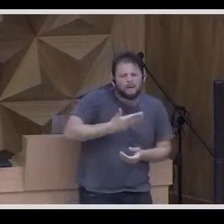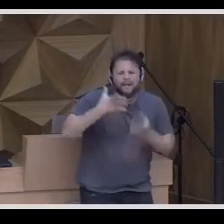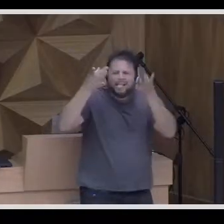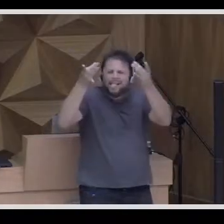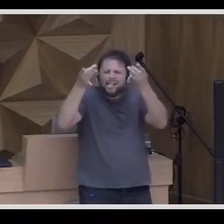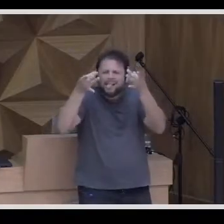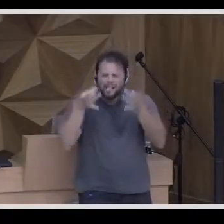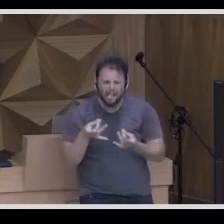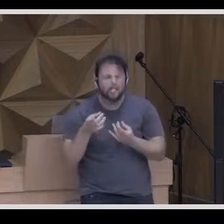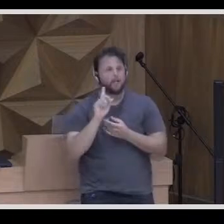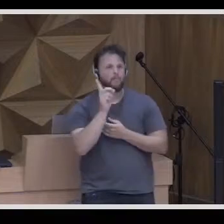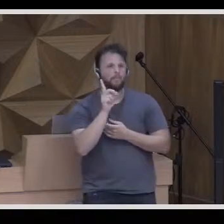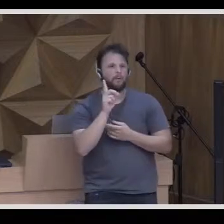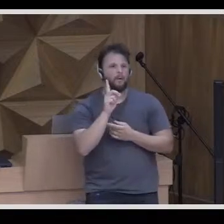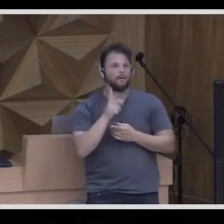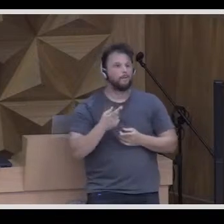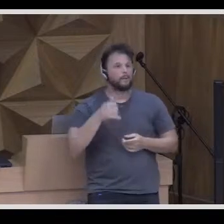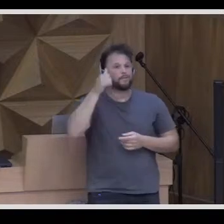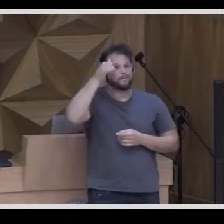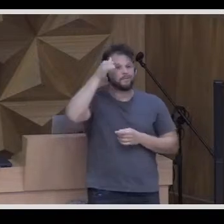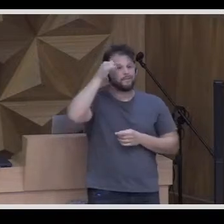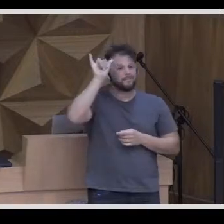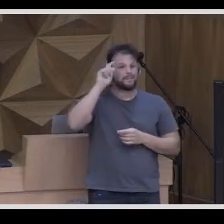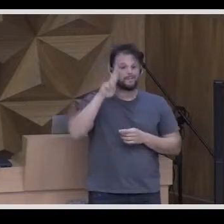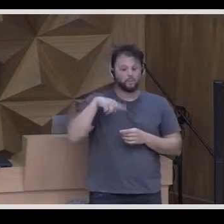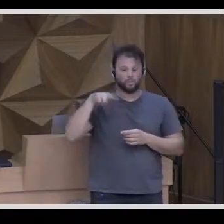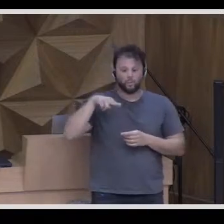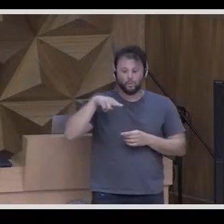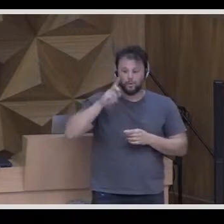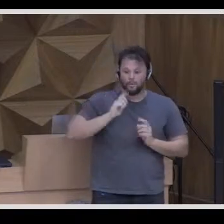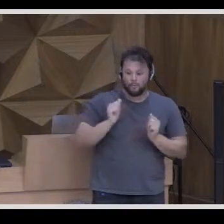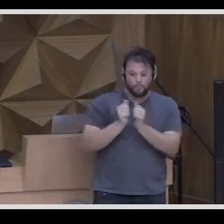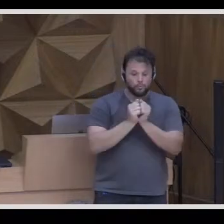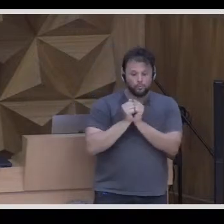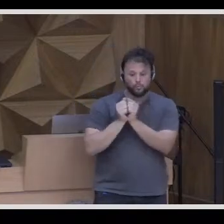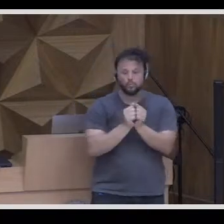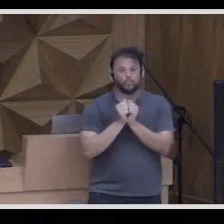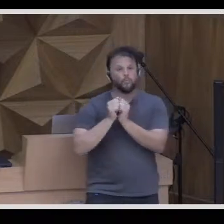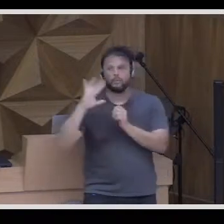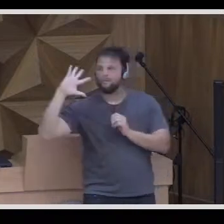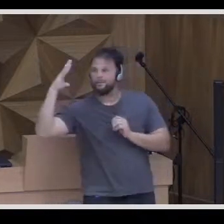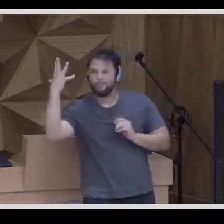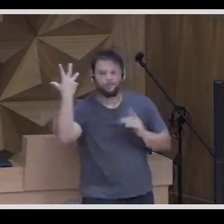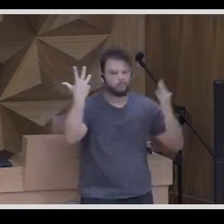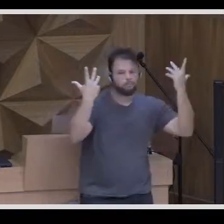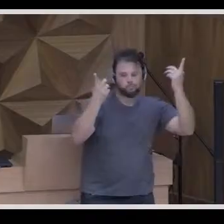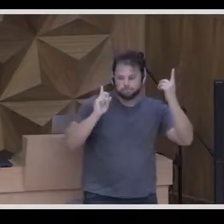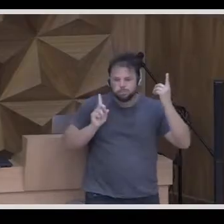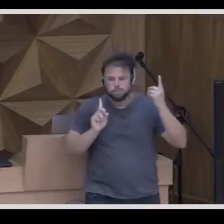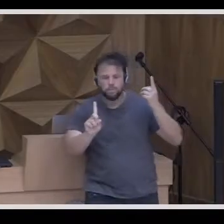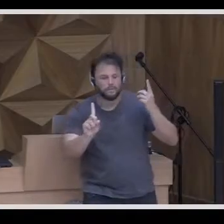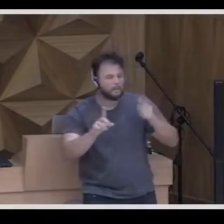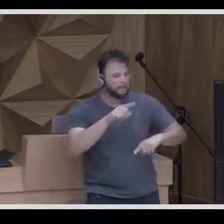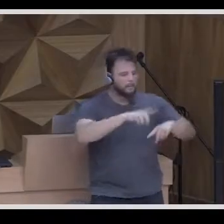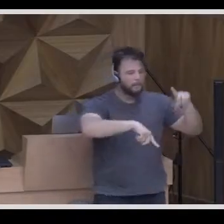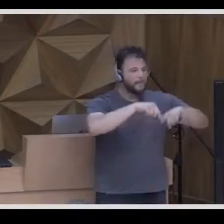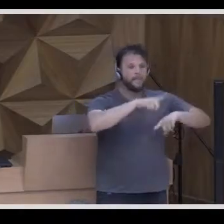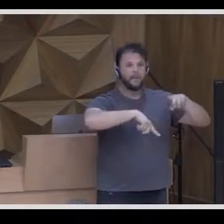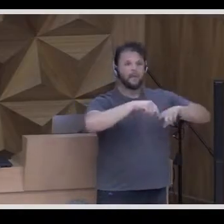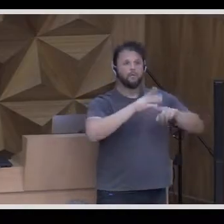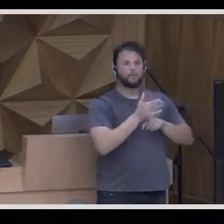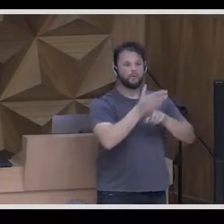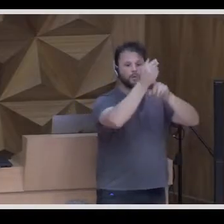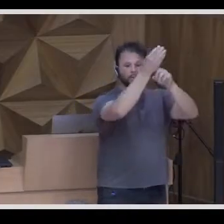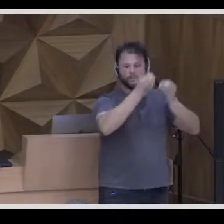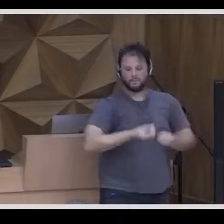at the end of the day you collect it back. But all sorts of kind of strange things would happen to it along the way, and I'm not really certain that all of that